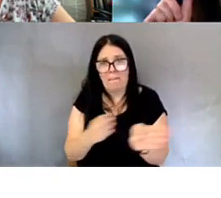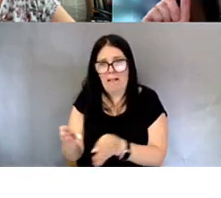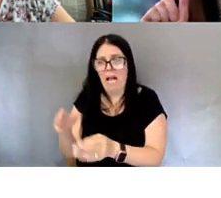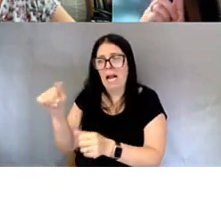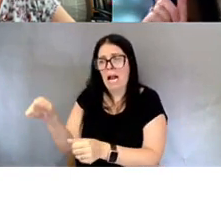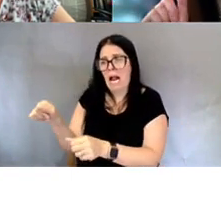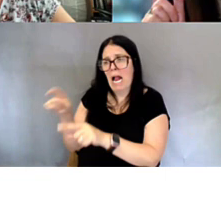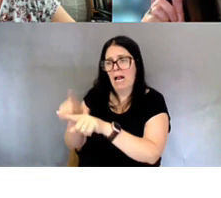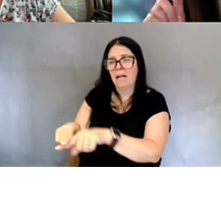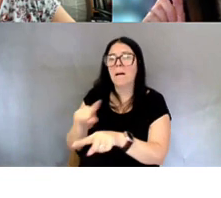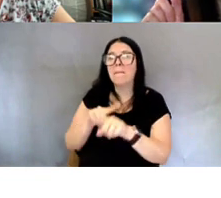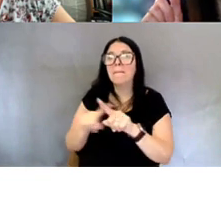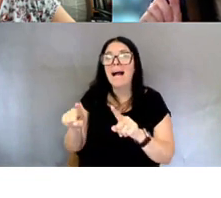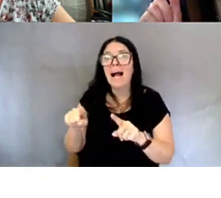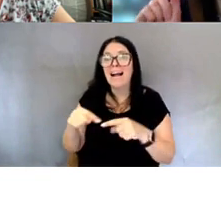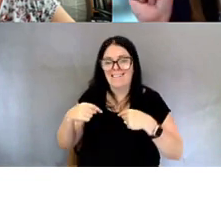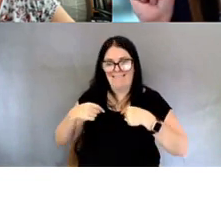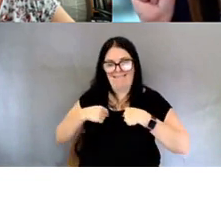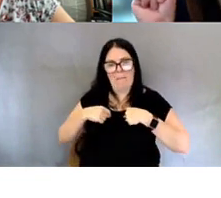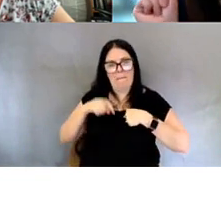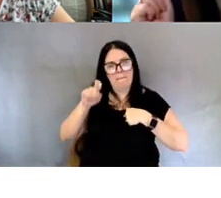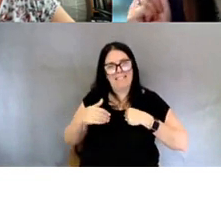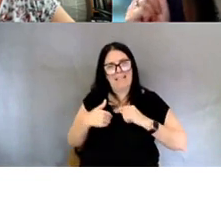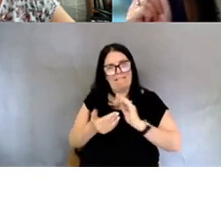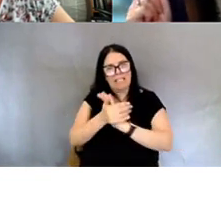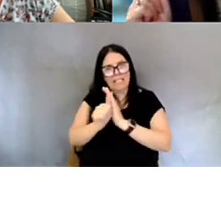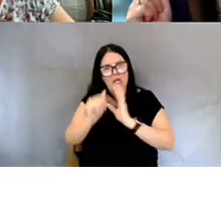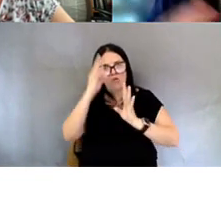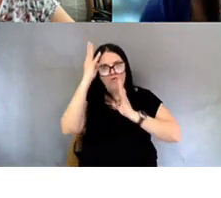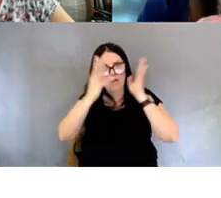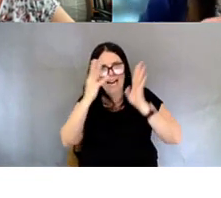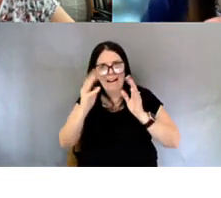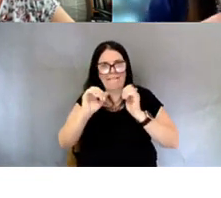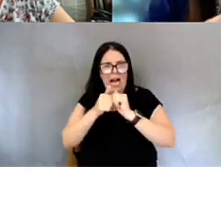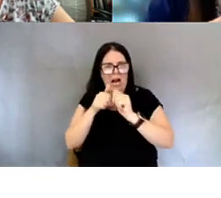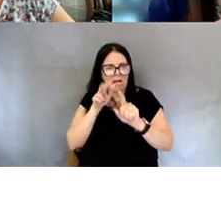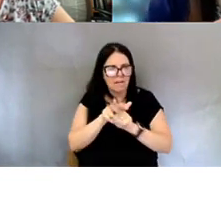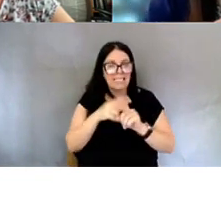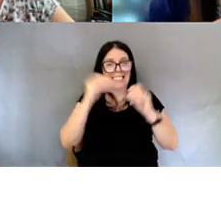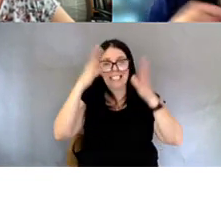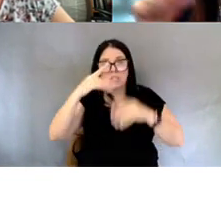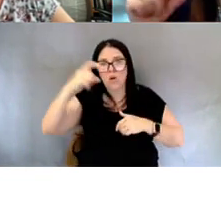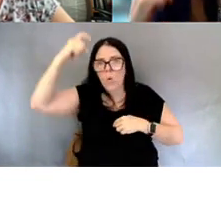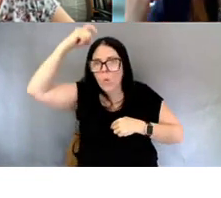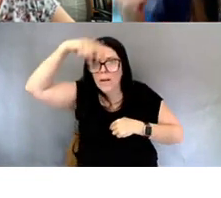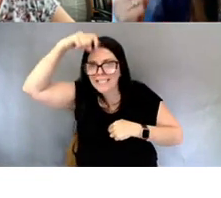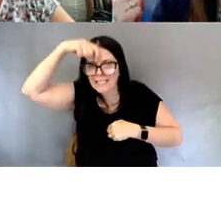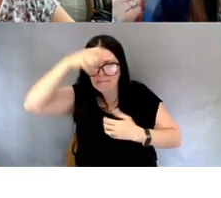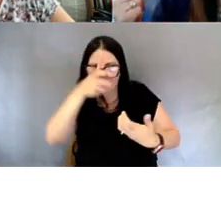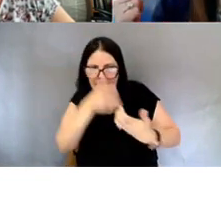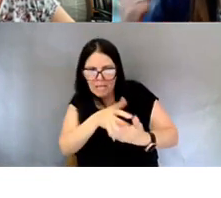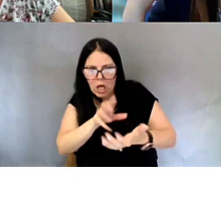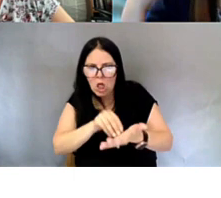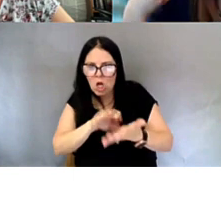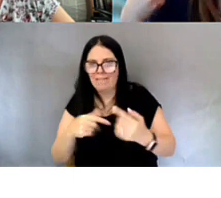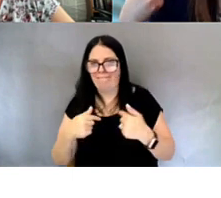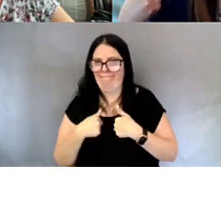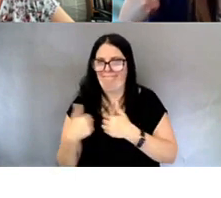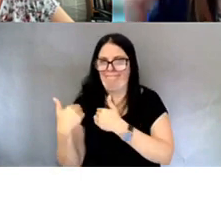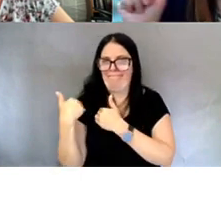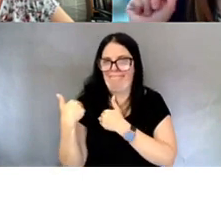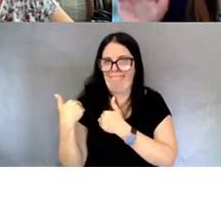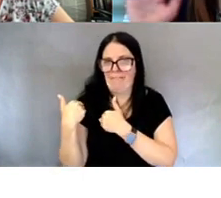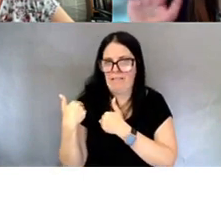and creative teaching solution piece and teacher wisdom rests with us. We can see our learners.